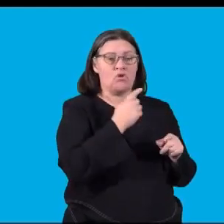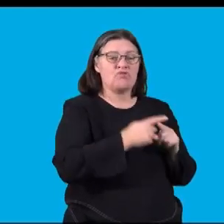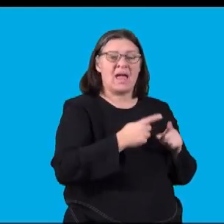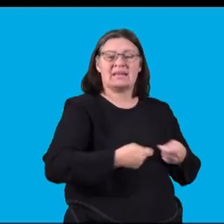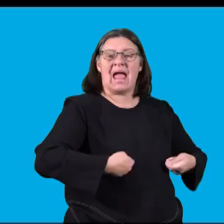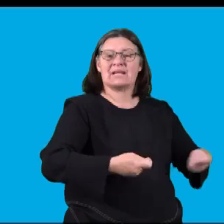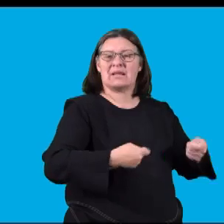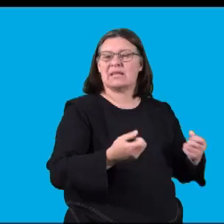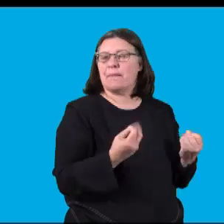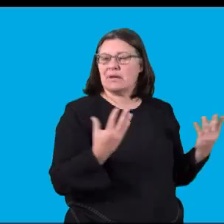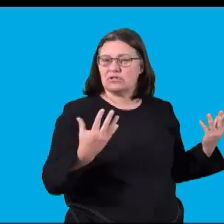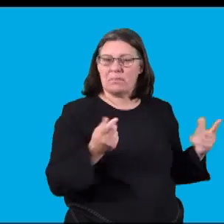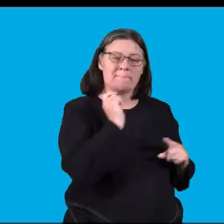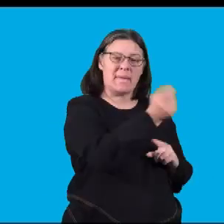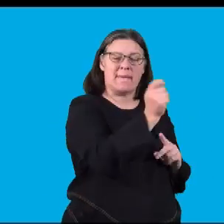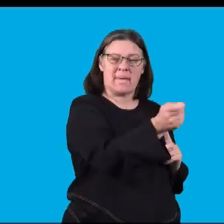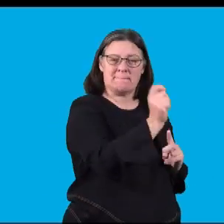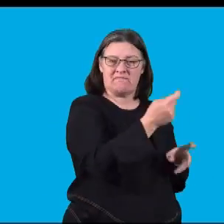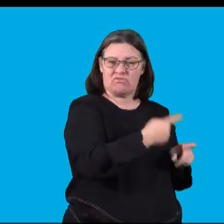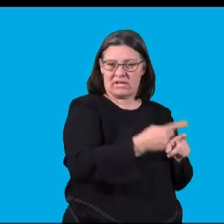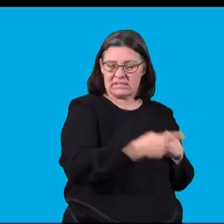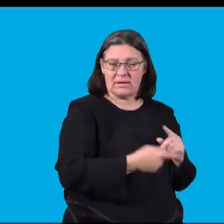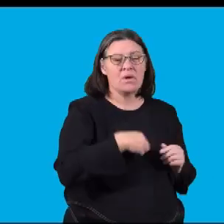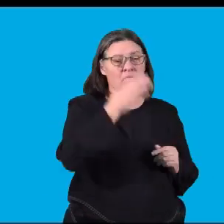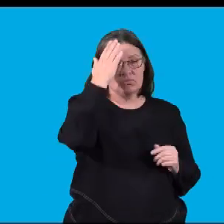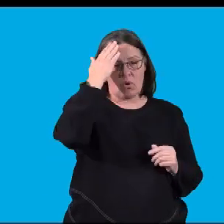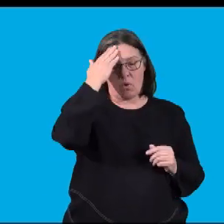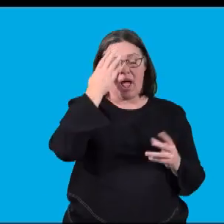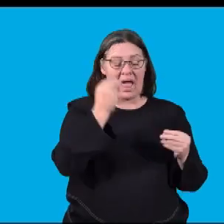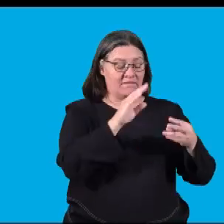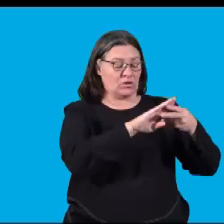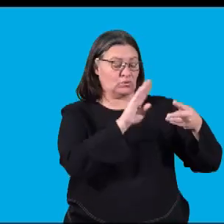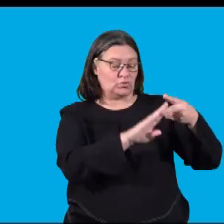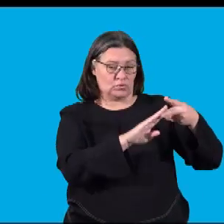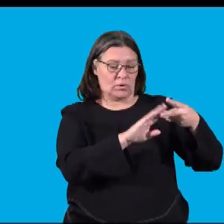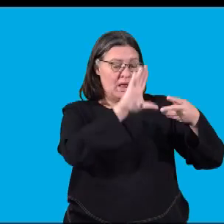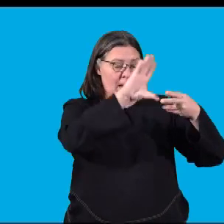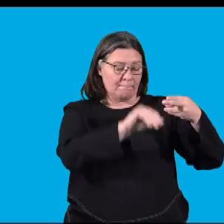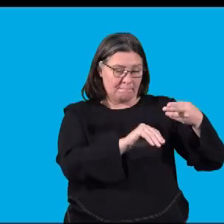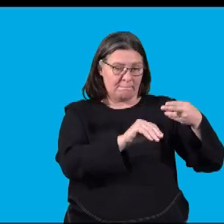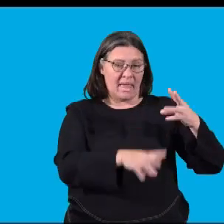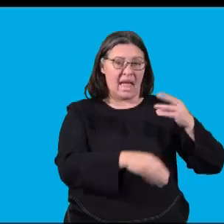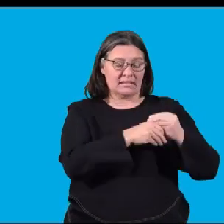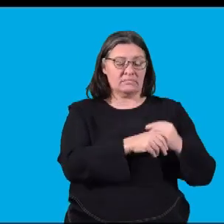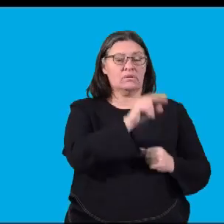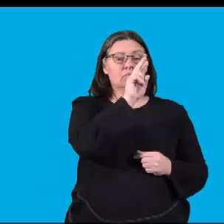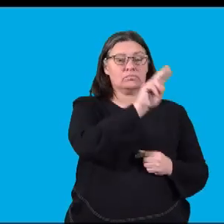expense. And my rent expense, I now know that I have two amounts that I'm going to add. It is